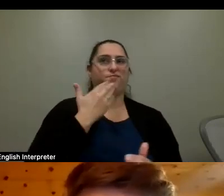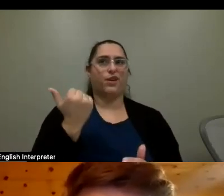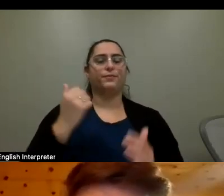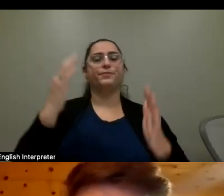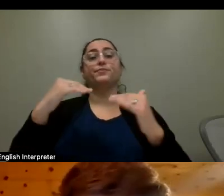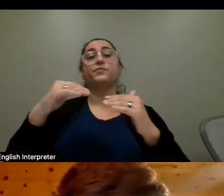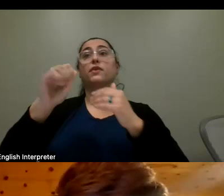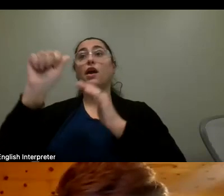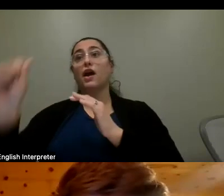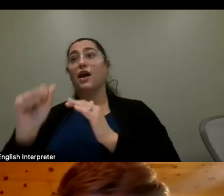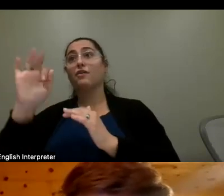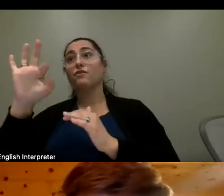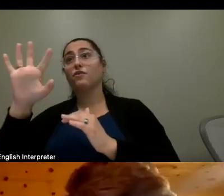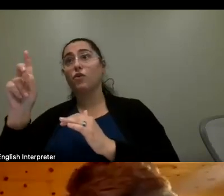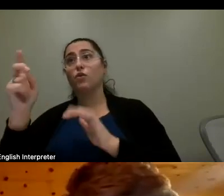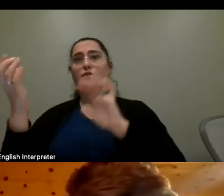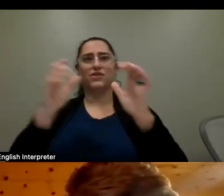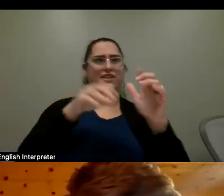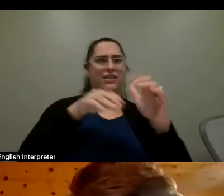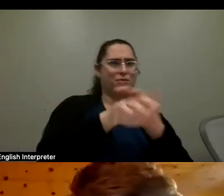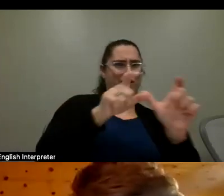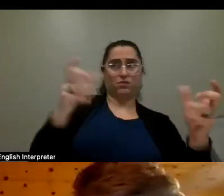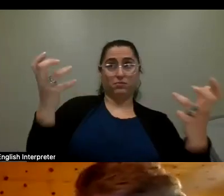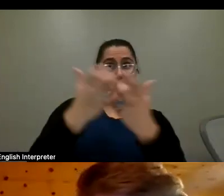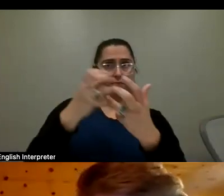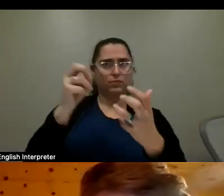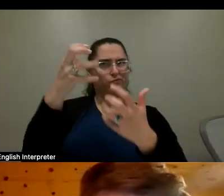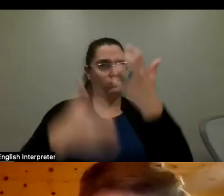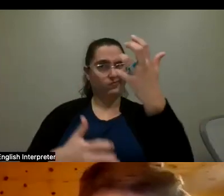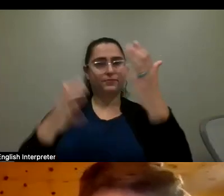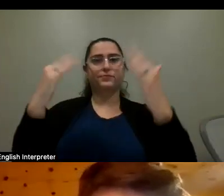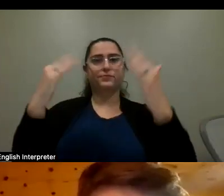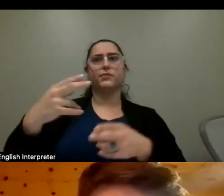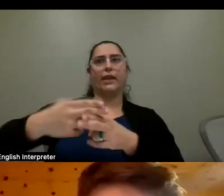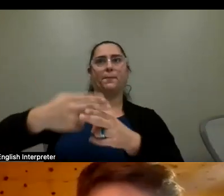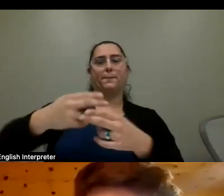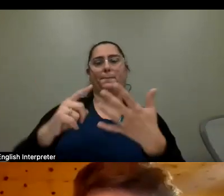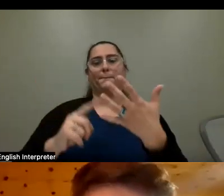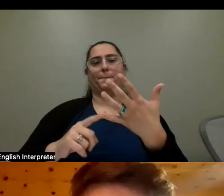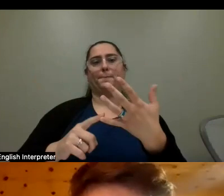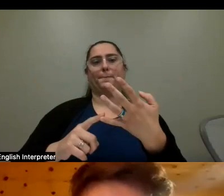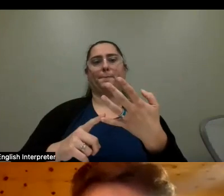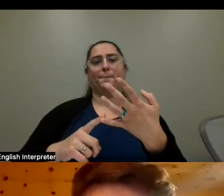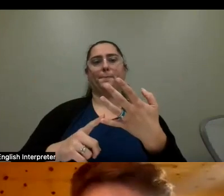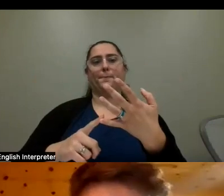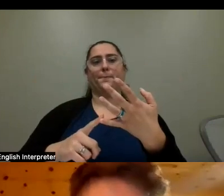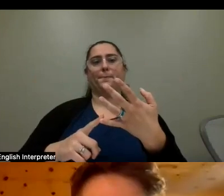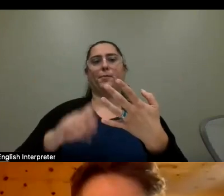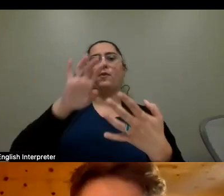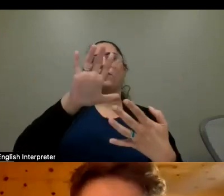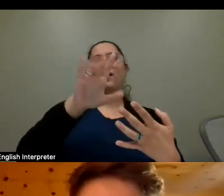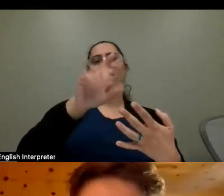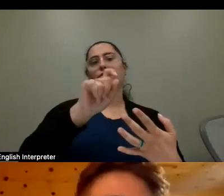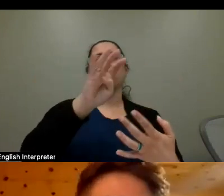output sequence and the input sequence? What was the model name? So we have about 40-45% sequence similarity from the